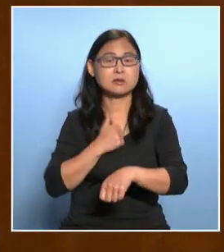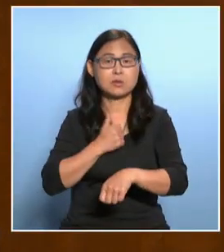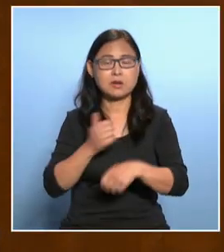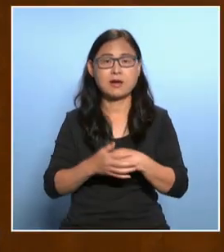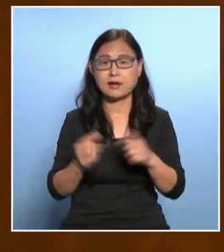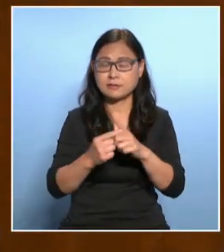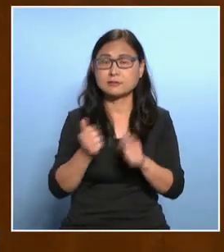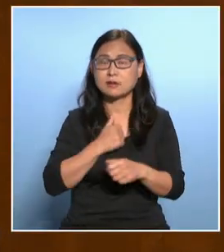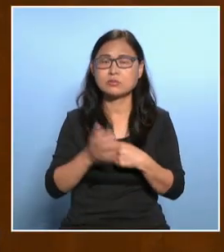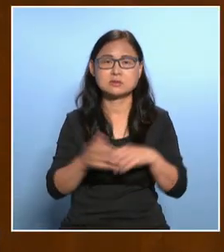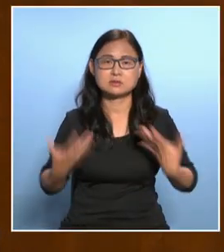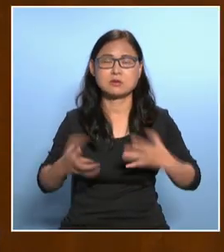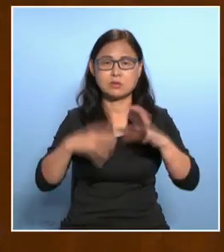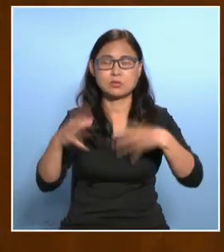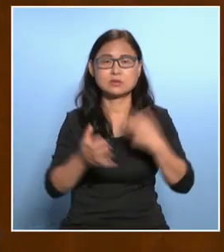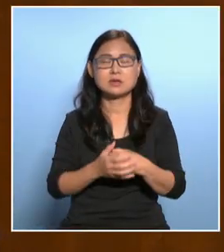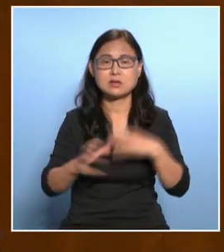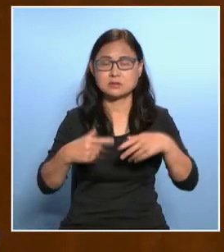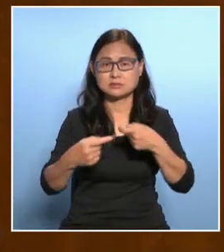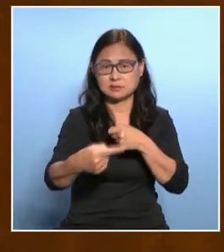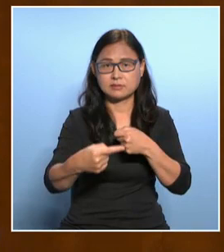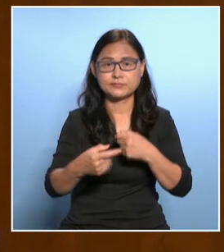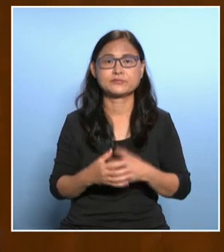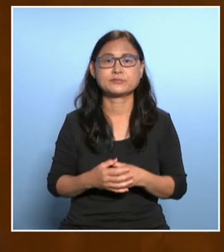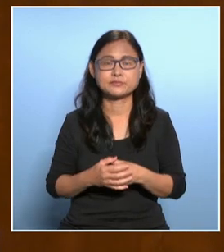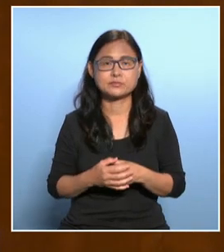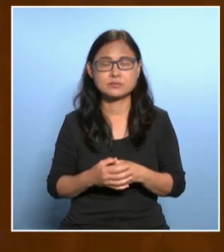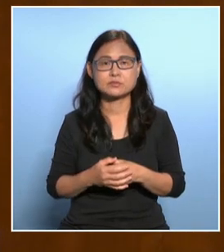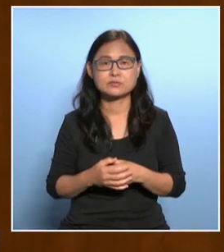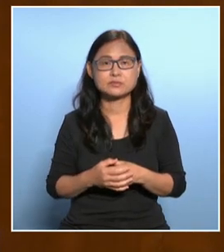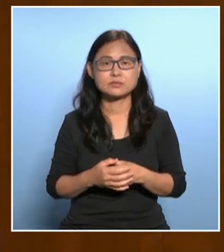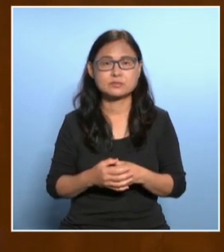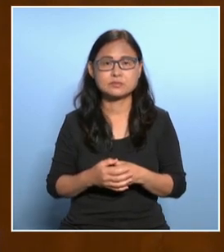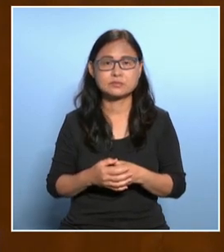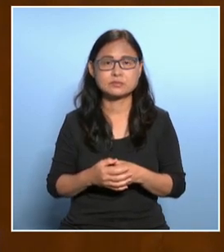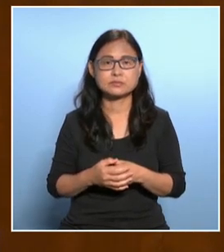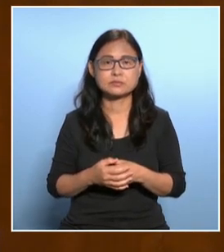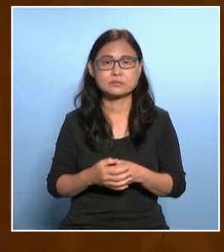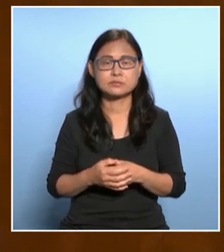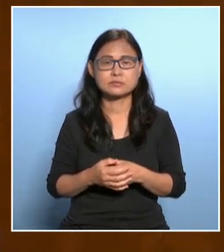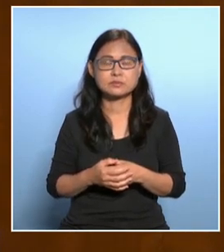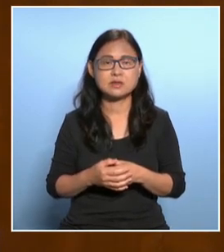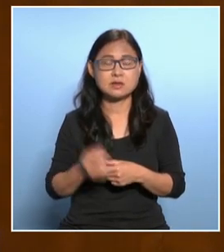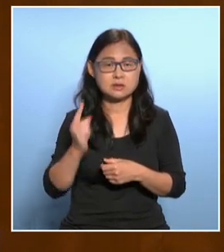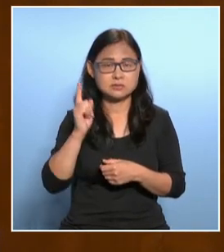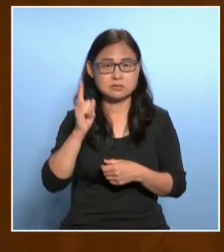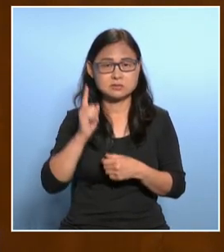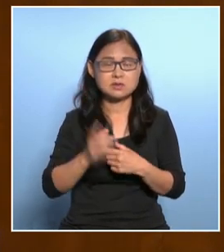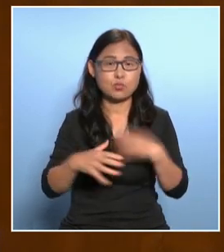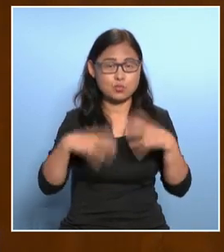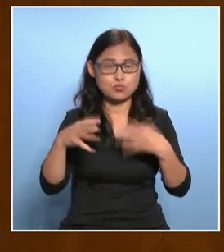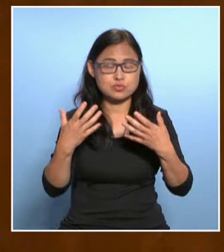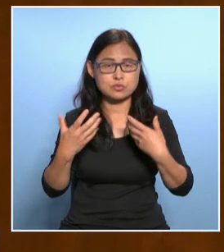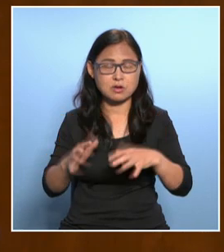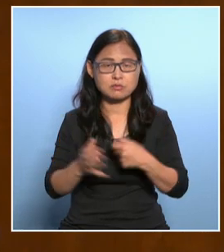Members, this is the appointed time and we have a quorum. I'll call the meeting to order. Agenda item 1. Information